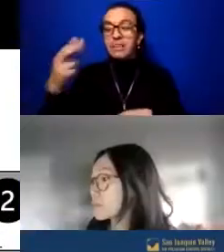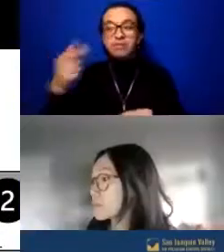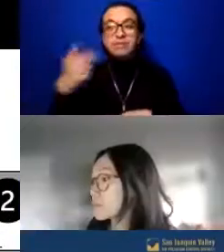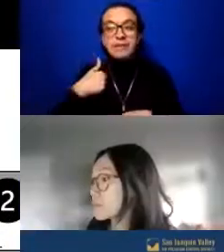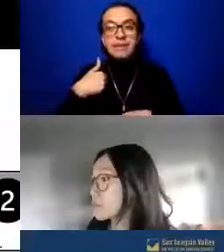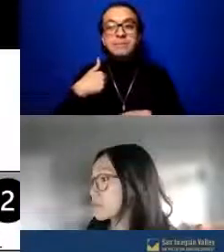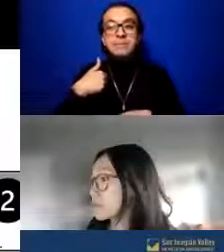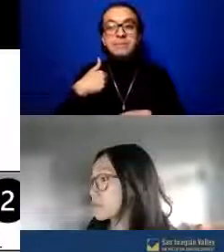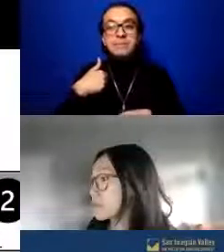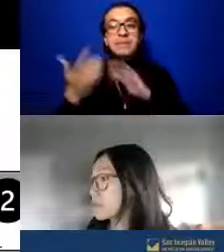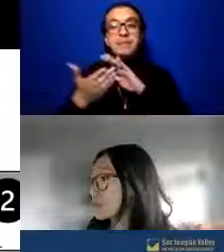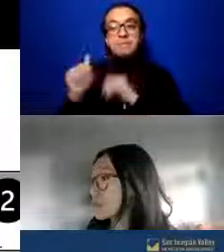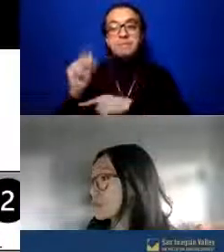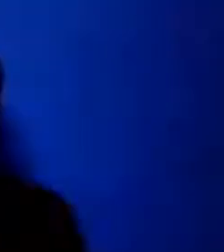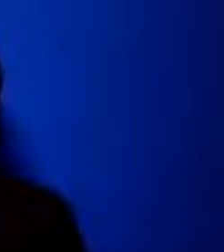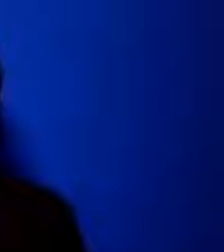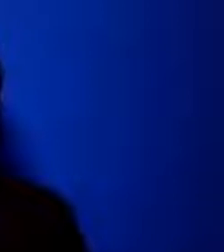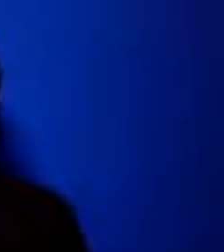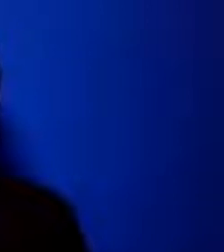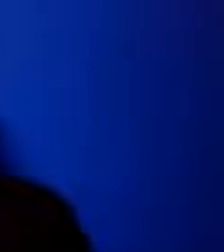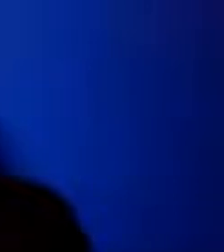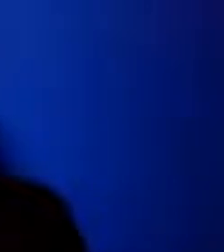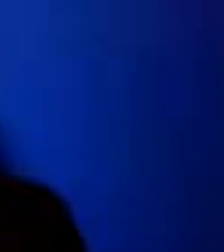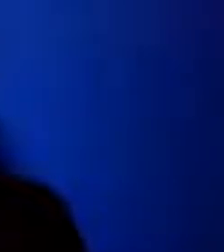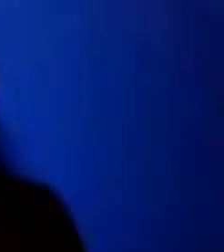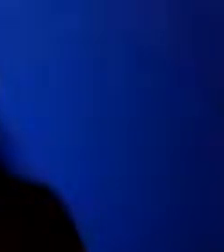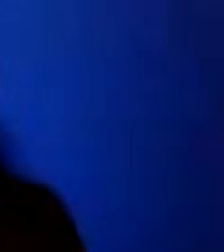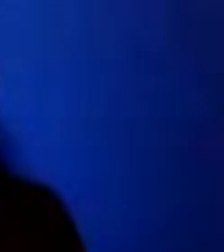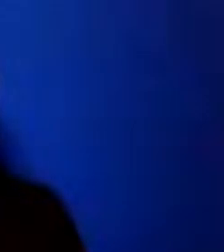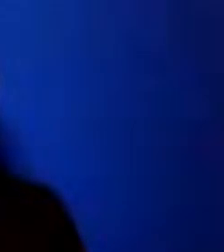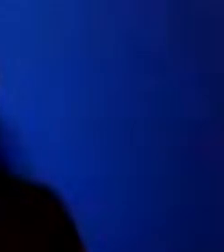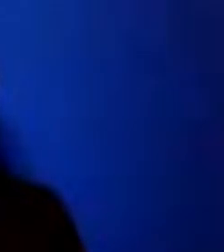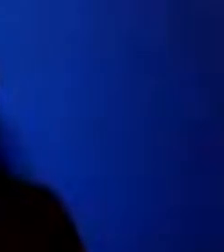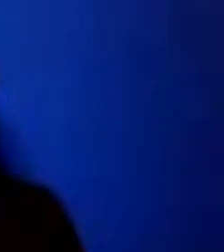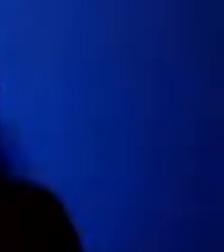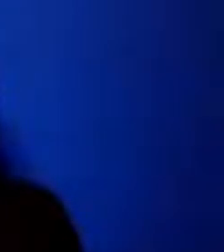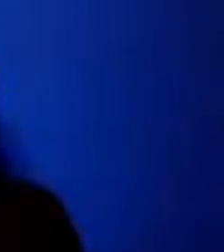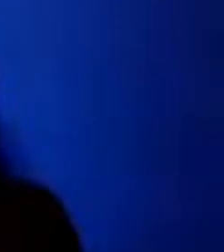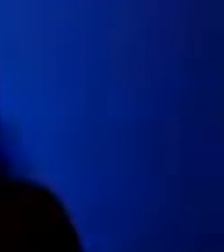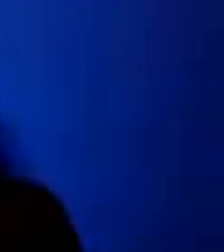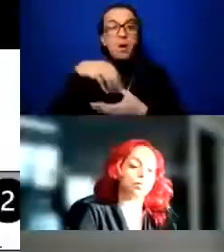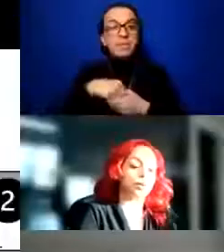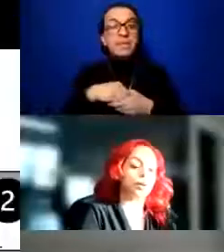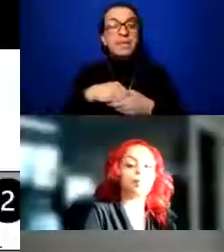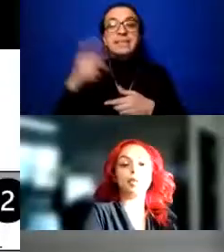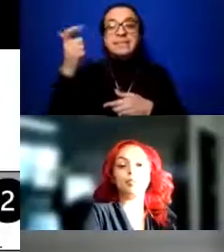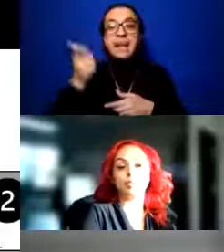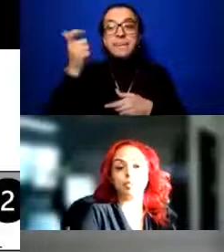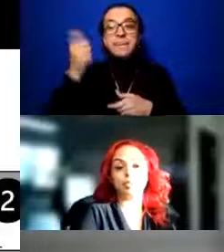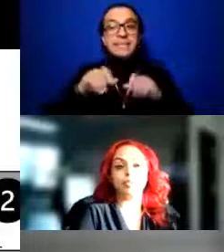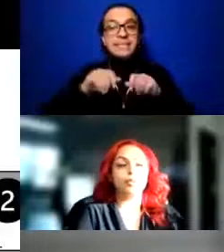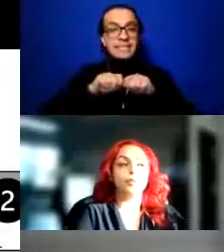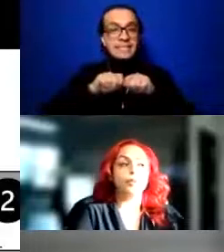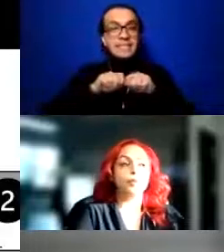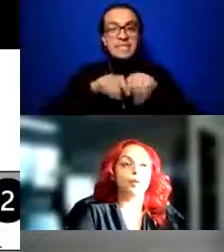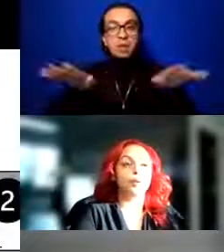Administrative Operations Assistant for Harder & Company, and I'm part of the Stipend disbursement team. So I may have